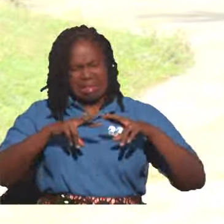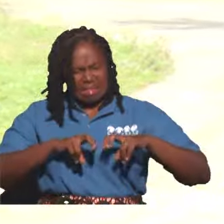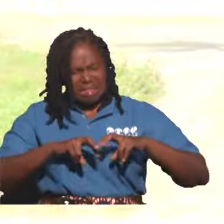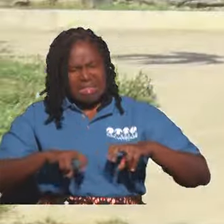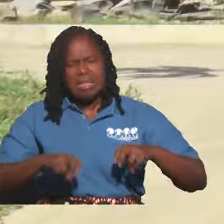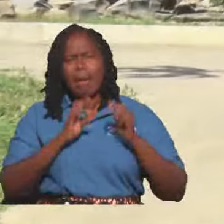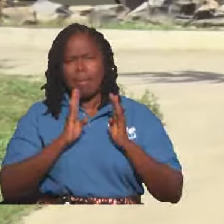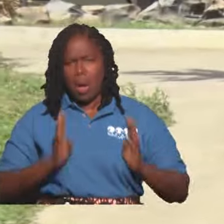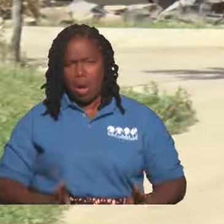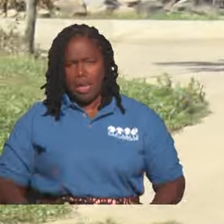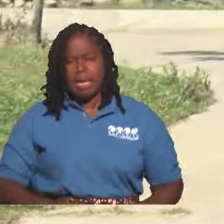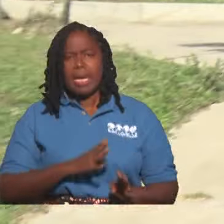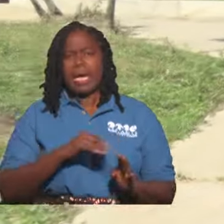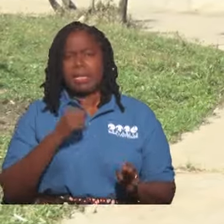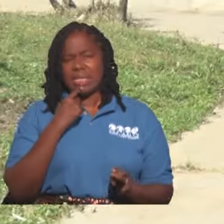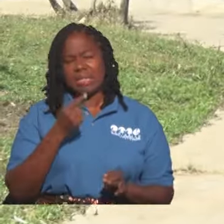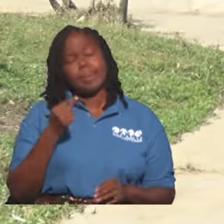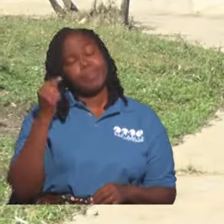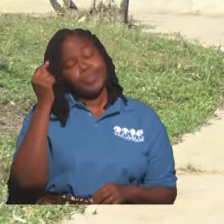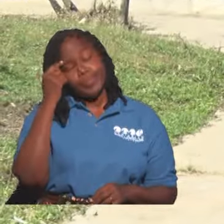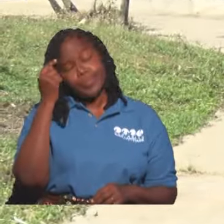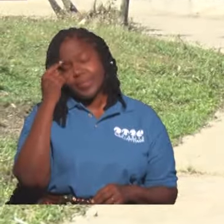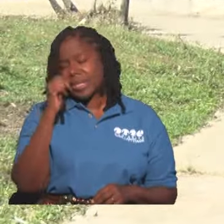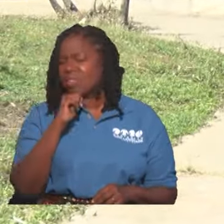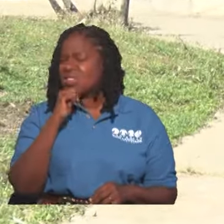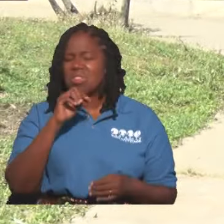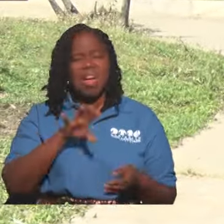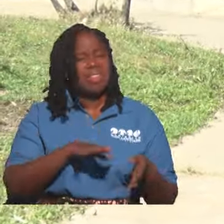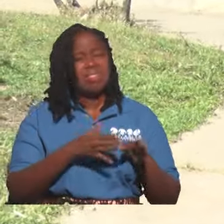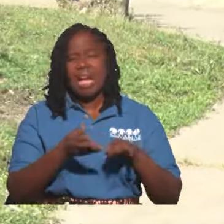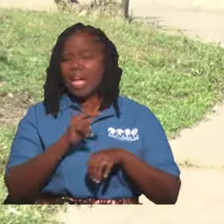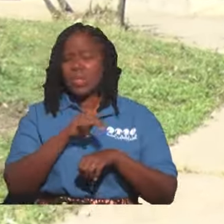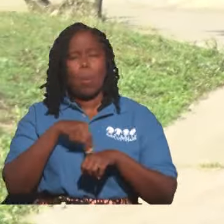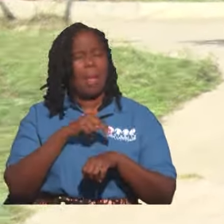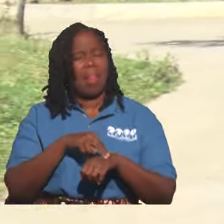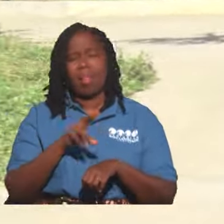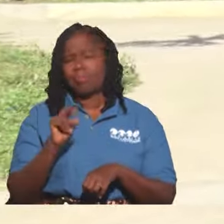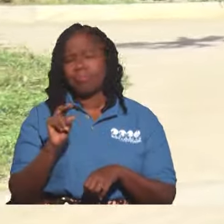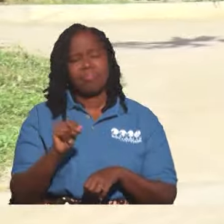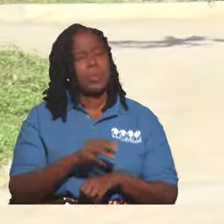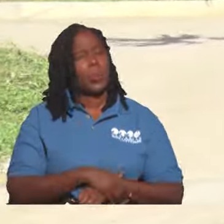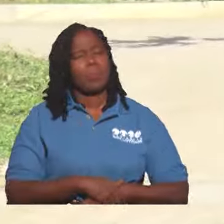investigators say they are working under the assumption that the teenager died an unnatural death.